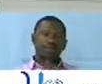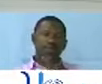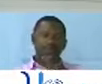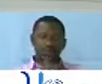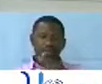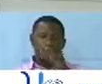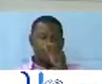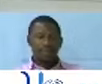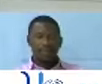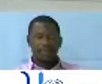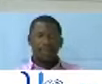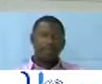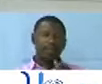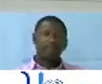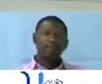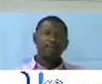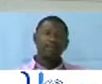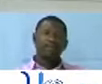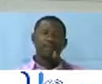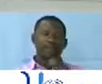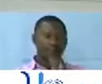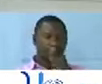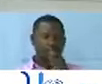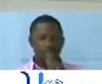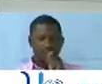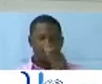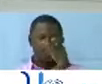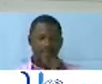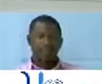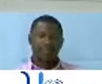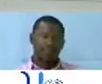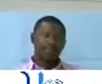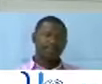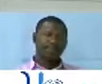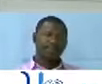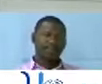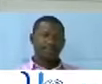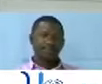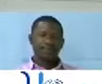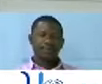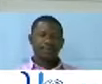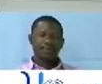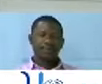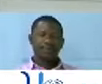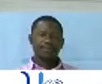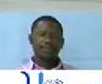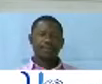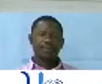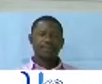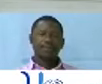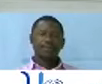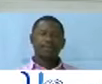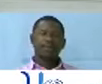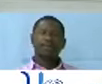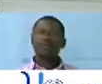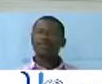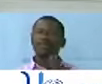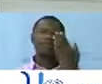nga xamne mo jité won neegi député ak kiko top and the development partners ak ñeneen ñi nga